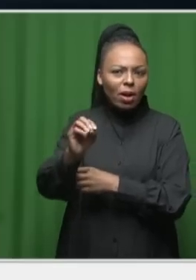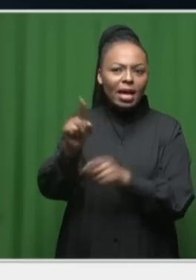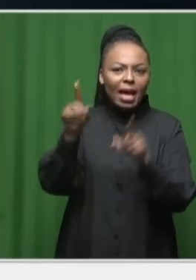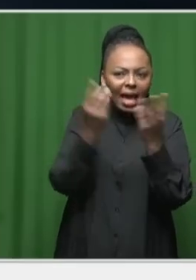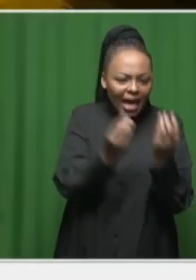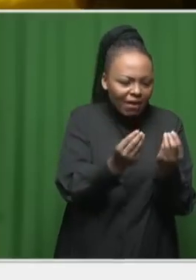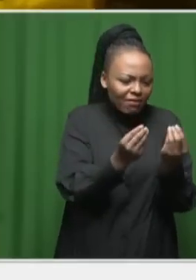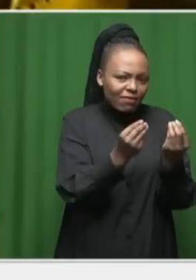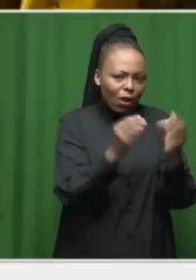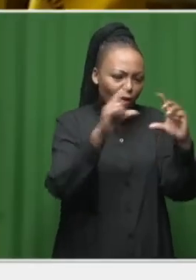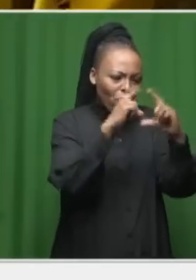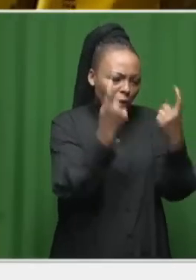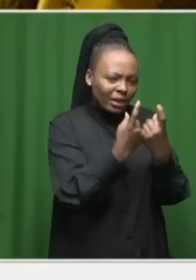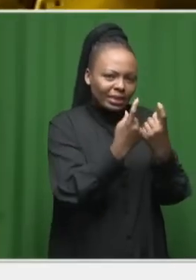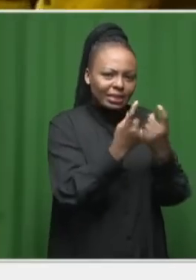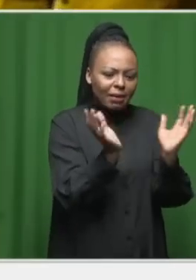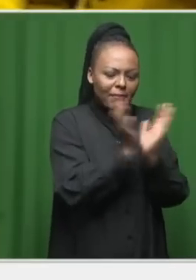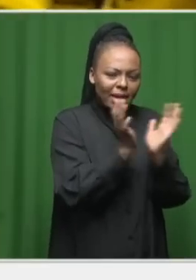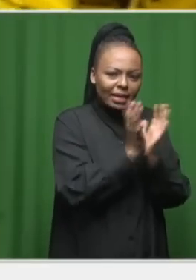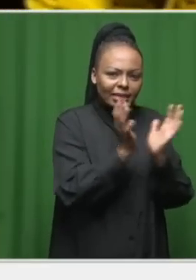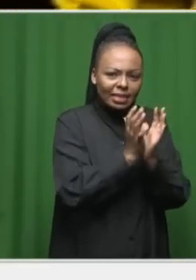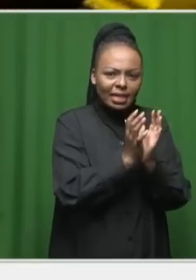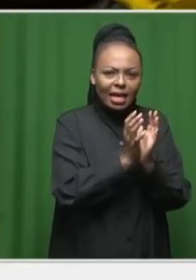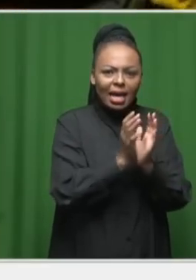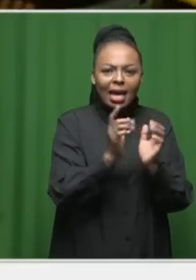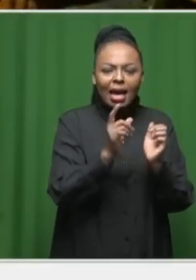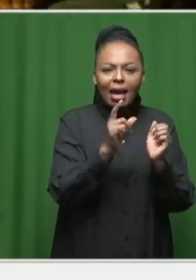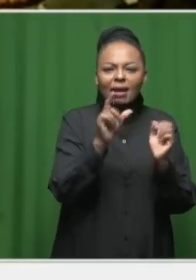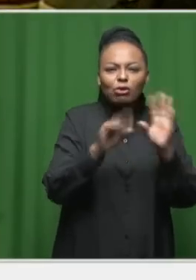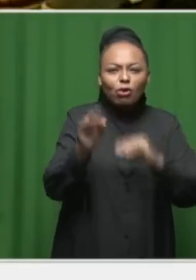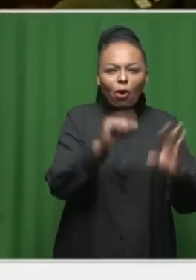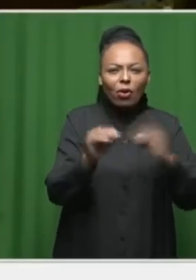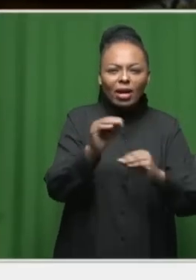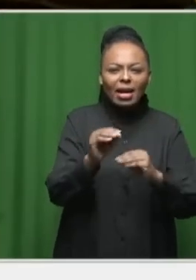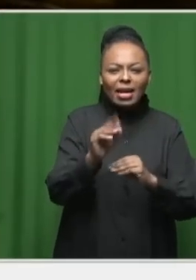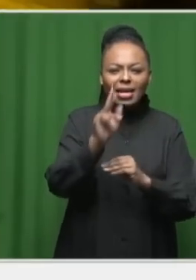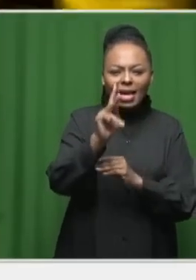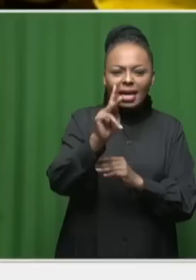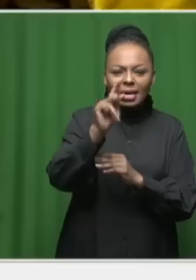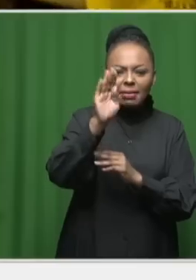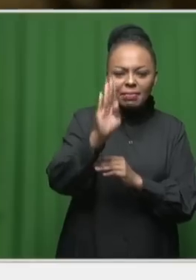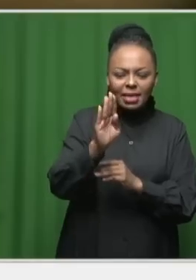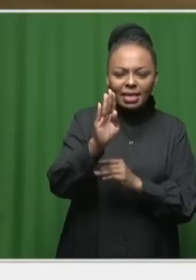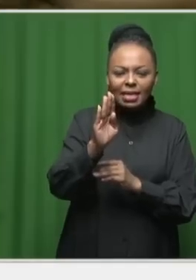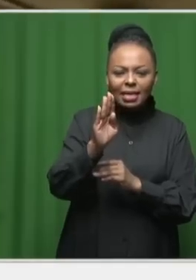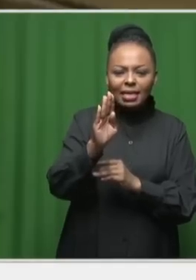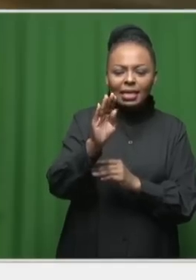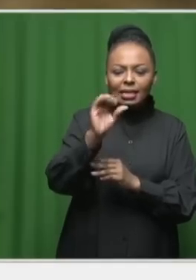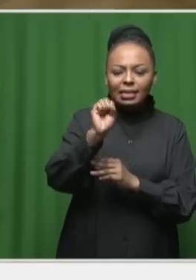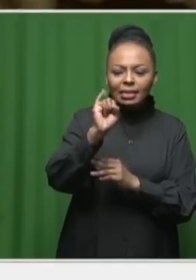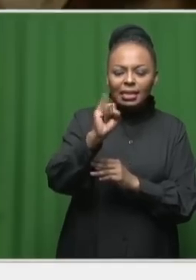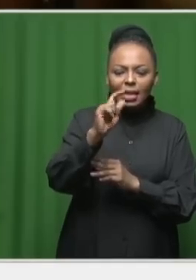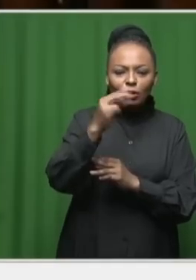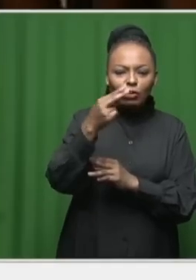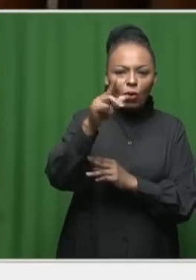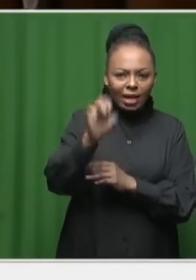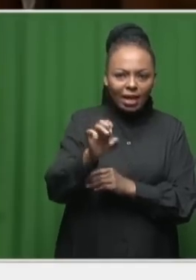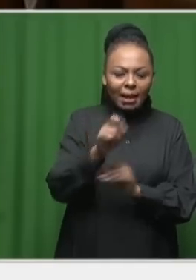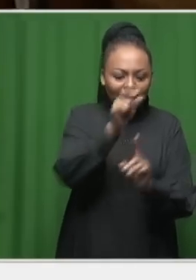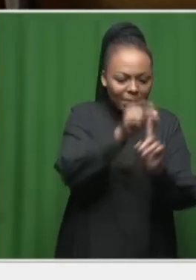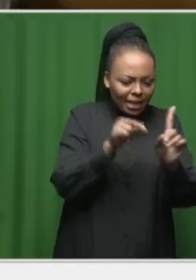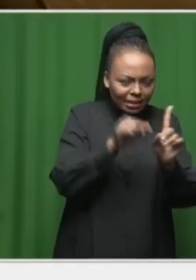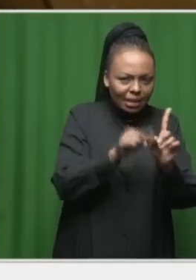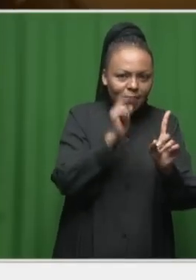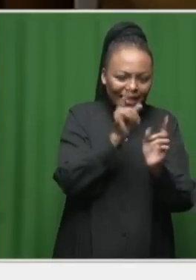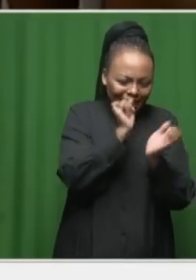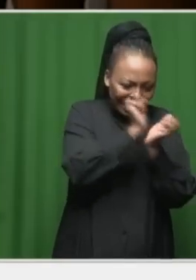was talk about a KGB Sitole, and a man who was supposed to be in prison finds himself not